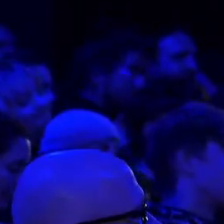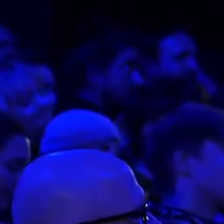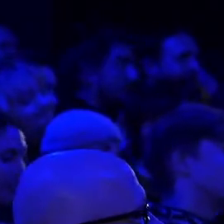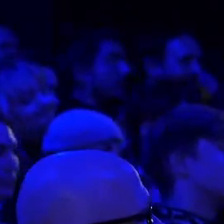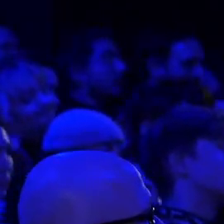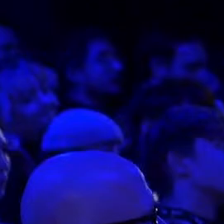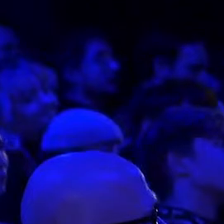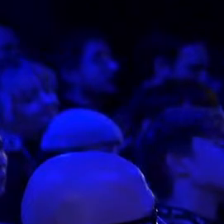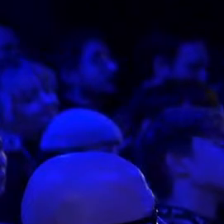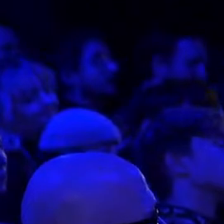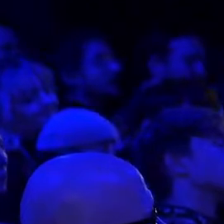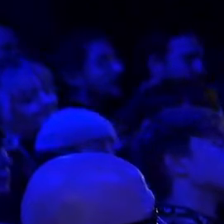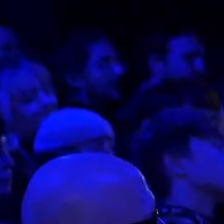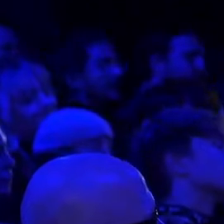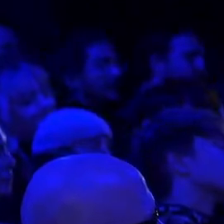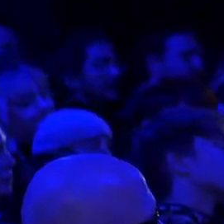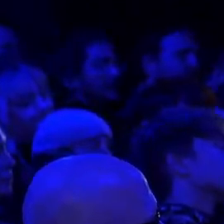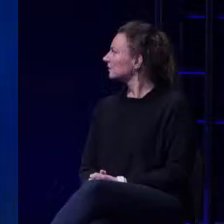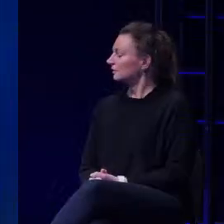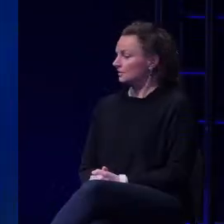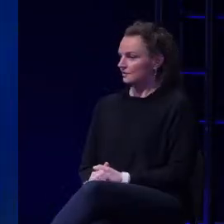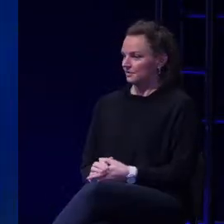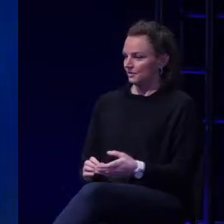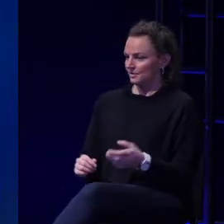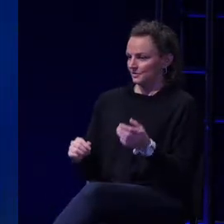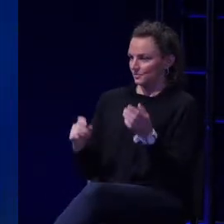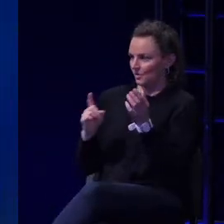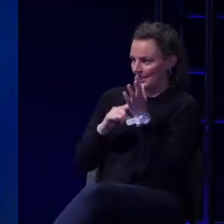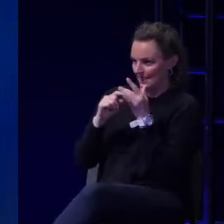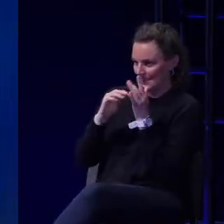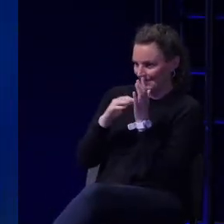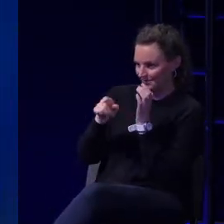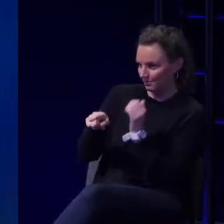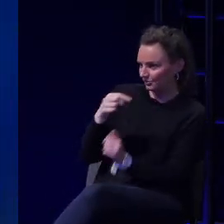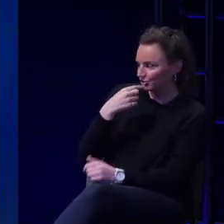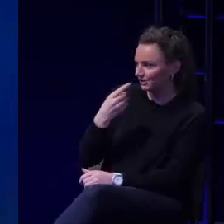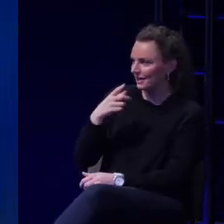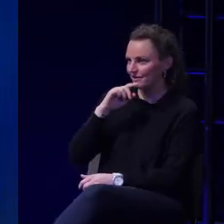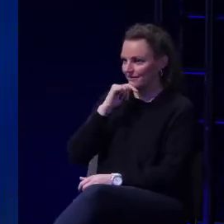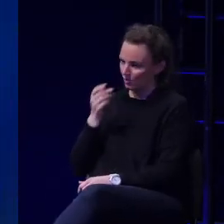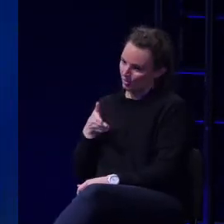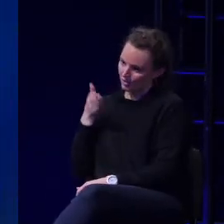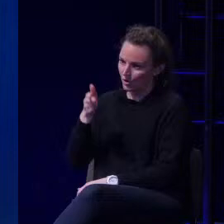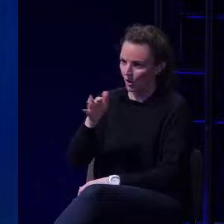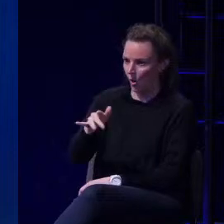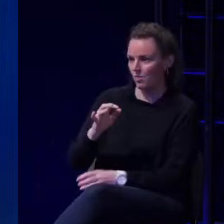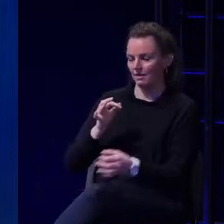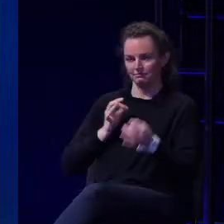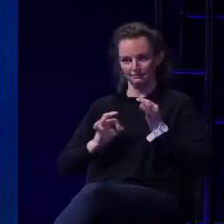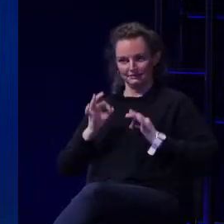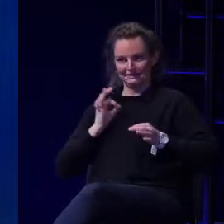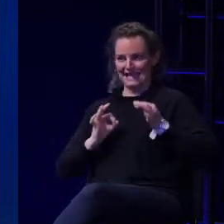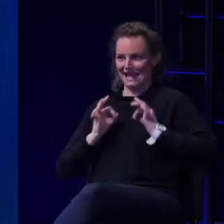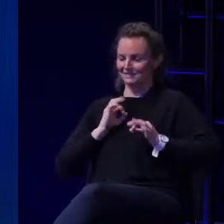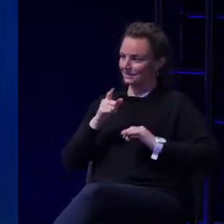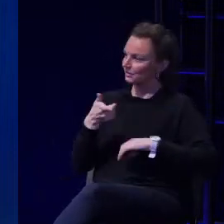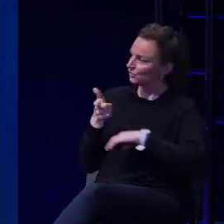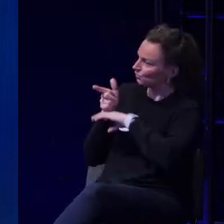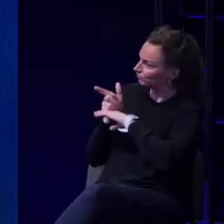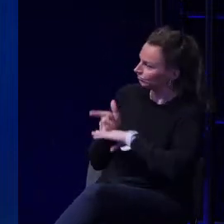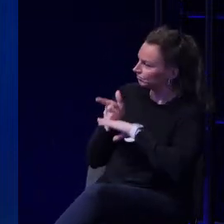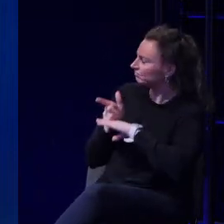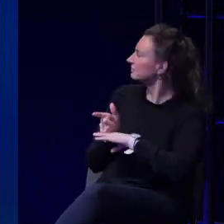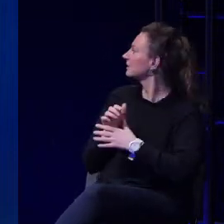So did Elizabeth just say, look, I'm just going to go in there and I'm just going to do my stuff, you keep up? Or, you know, with words to that effect.